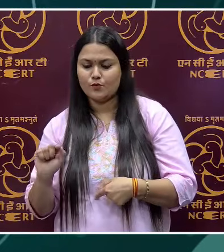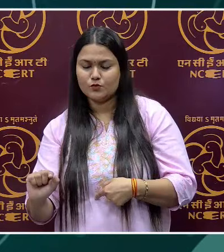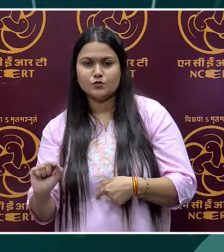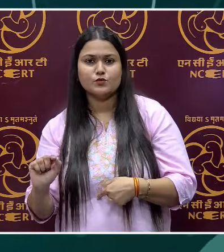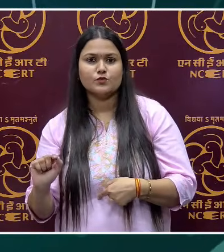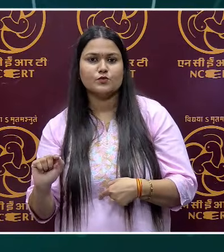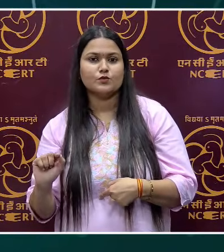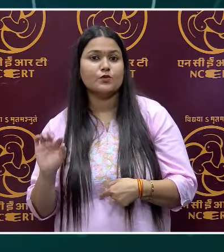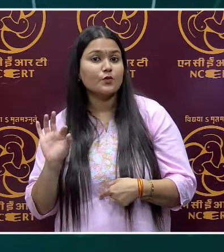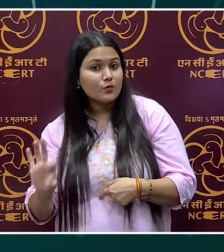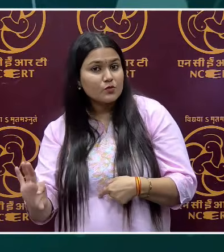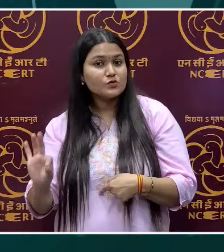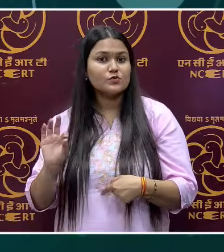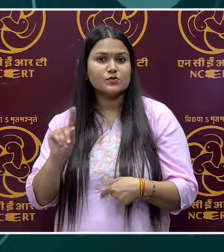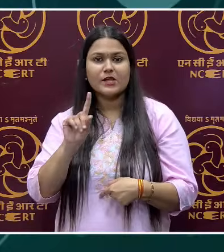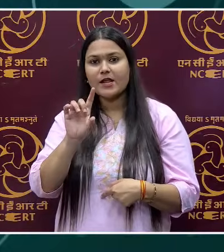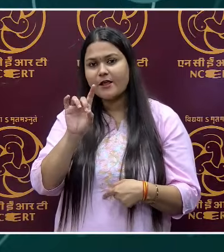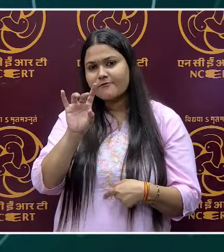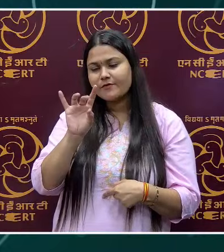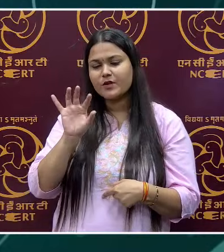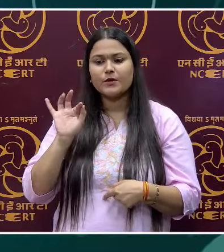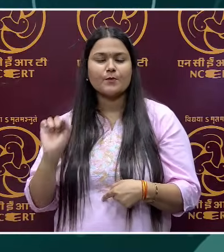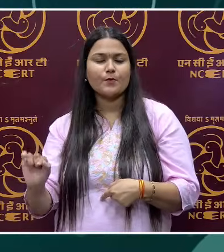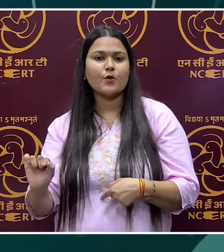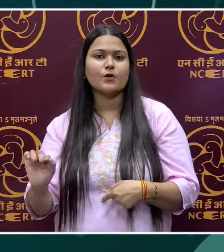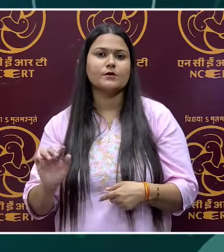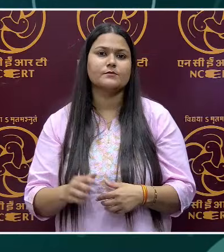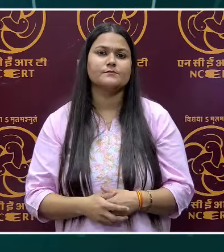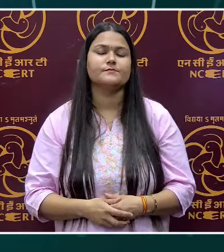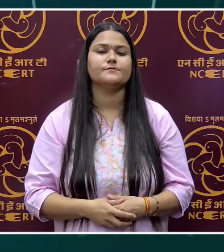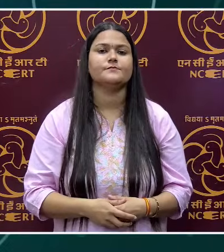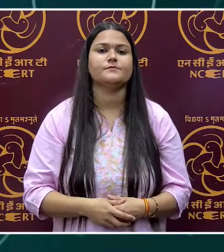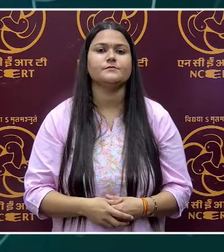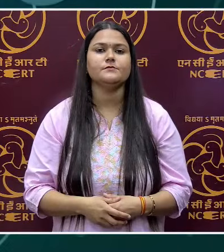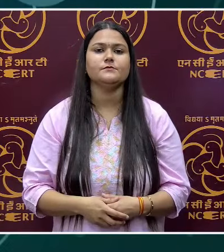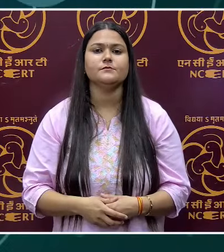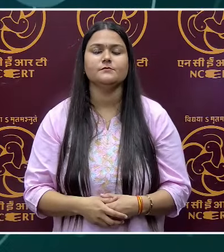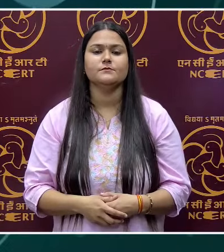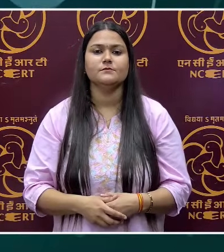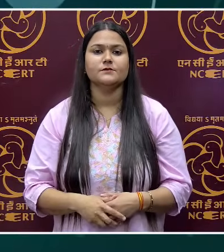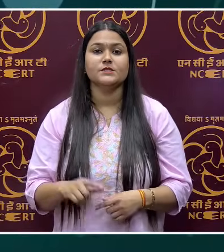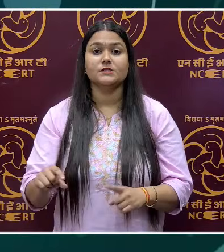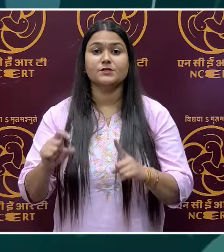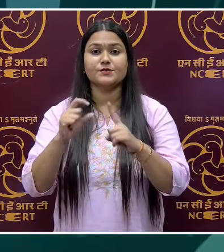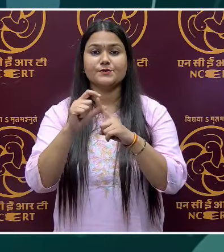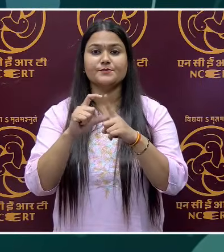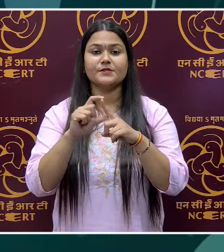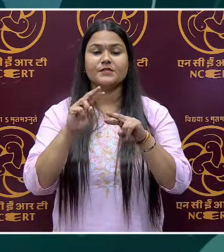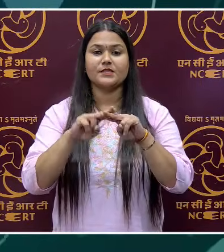positive integral exponents. We will click on this. Here is a PDF,